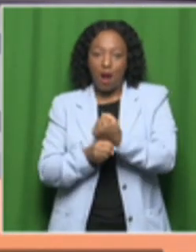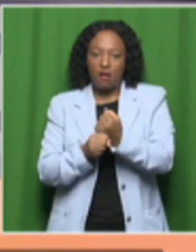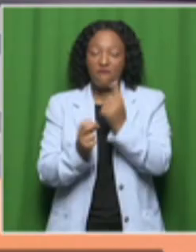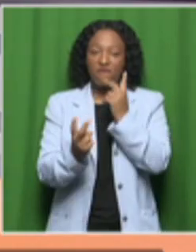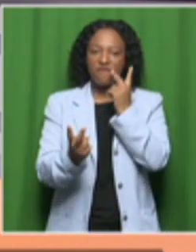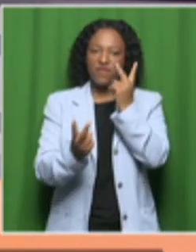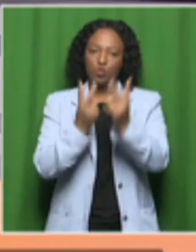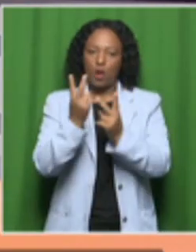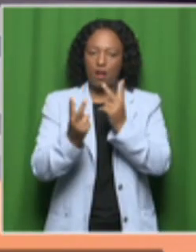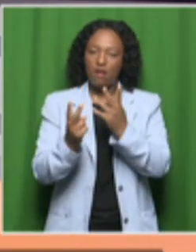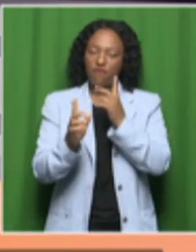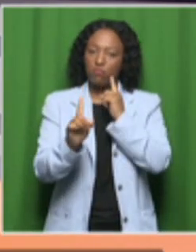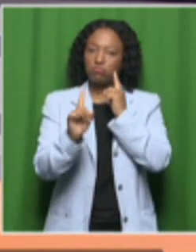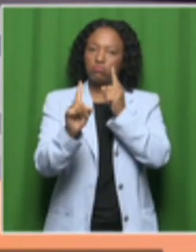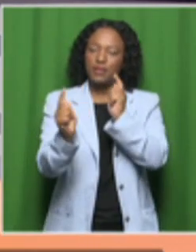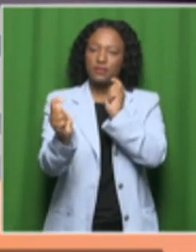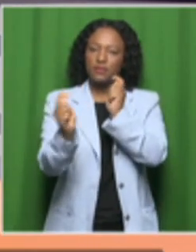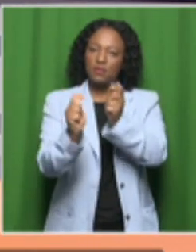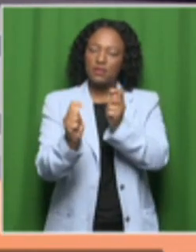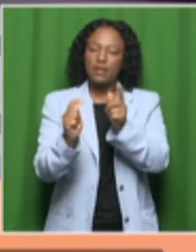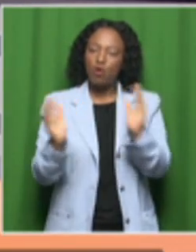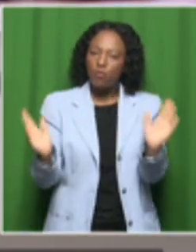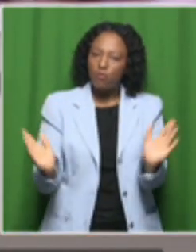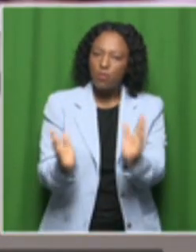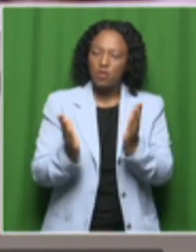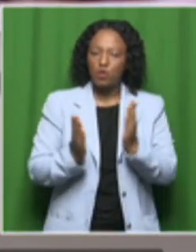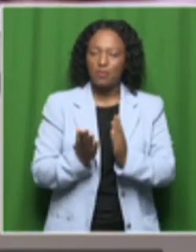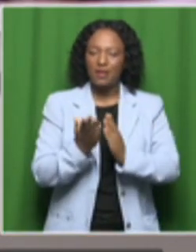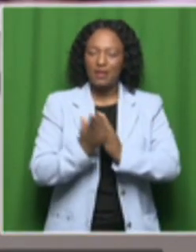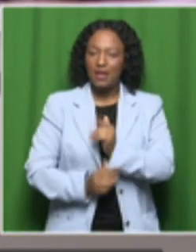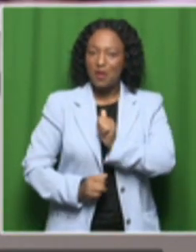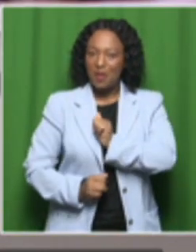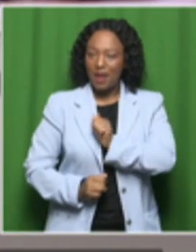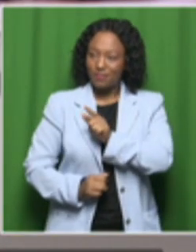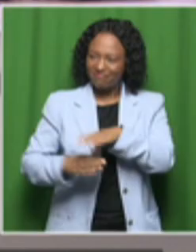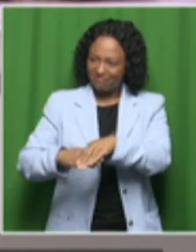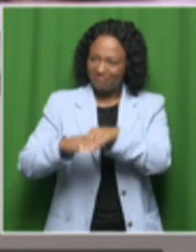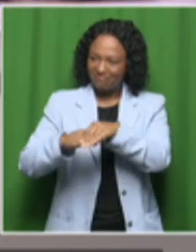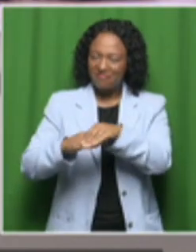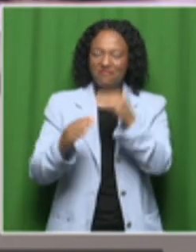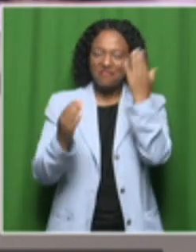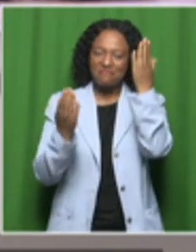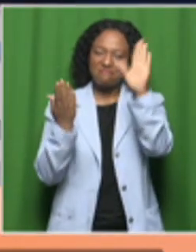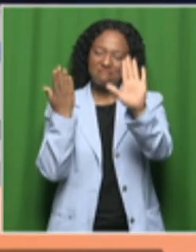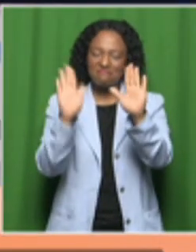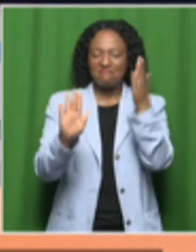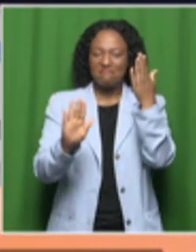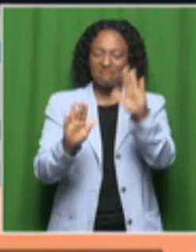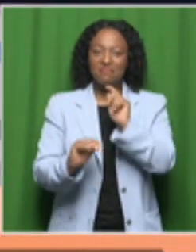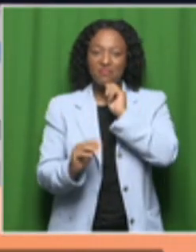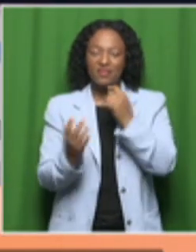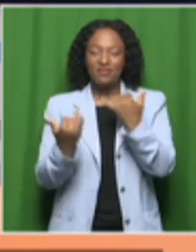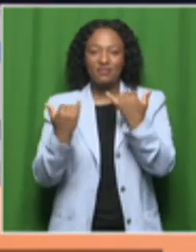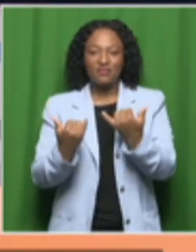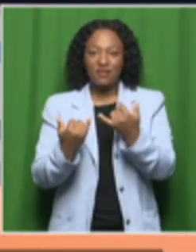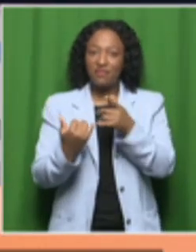of change for promotion of human rights. As always, wishing you all the best of luck and congrats on your exhibition. This morning, of course, just the